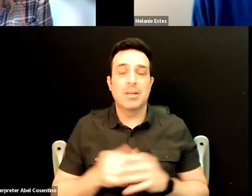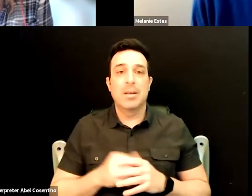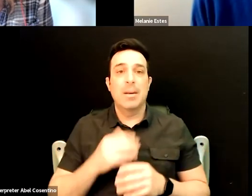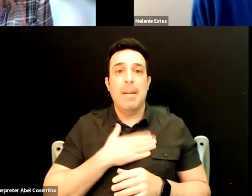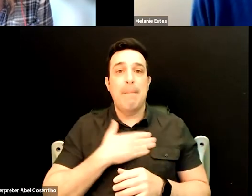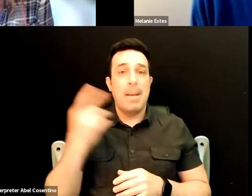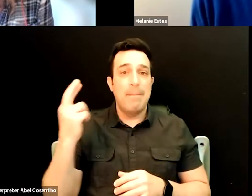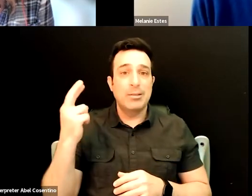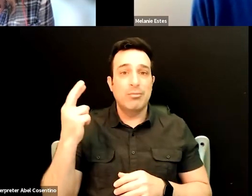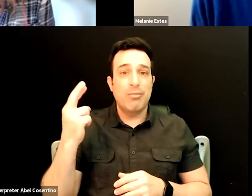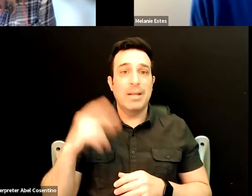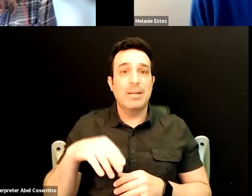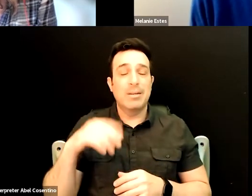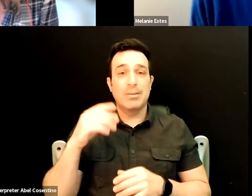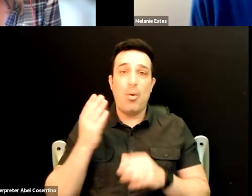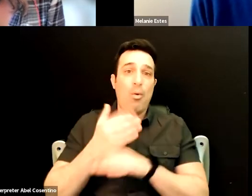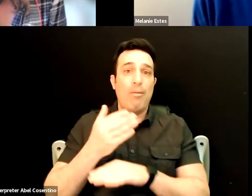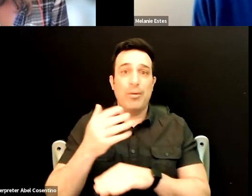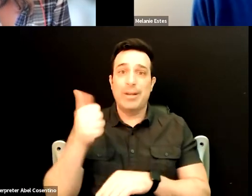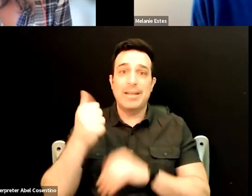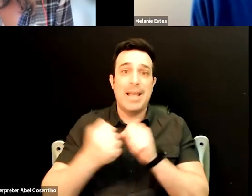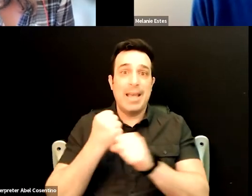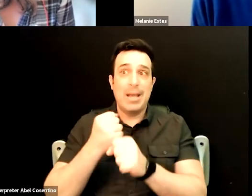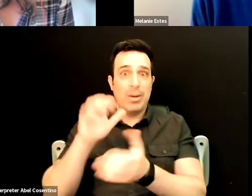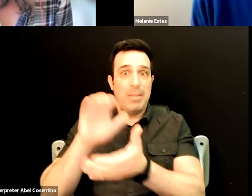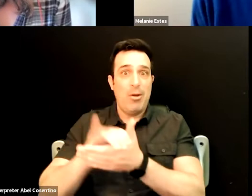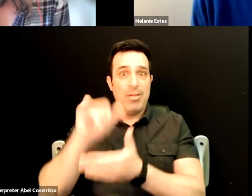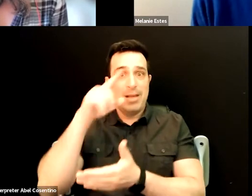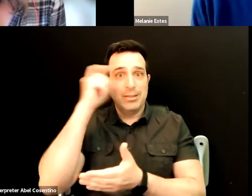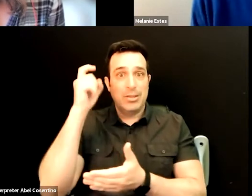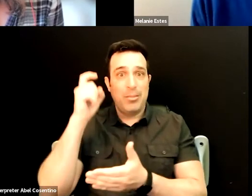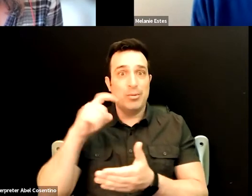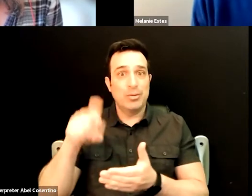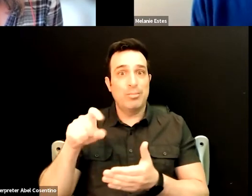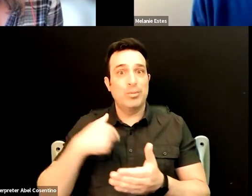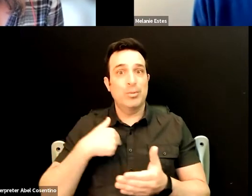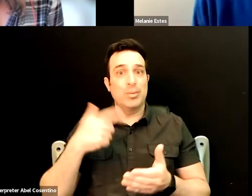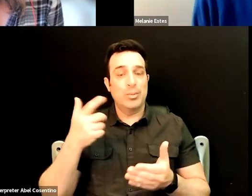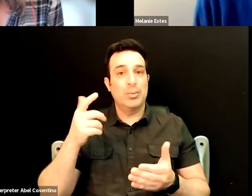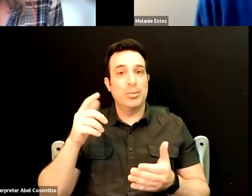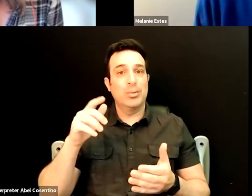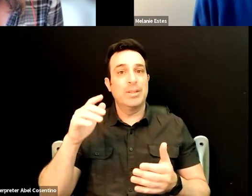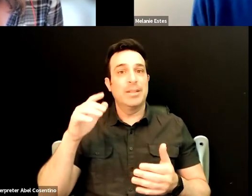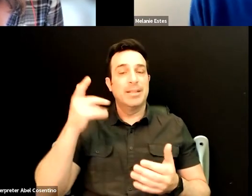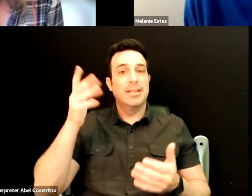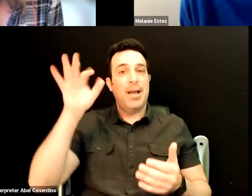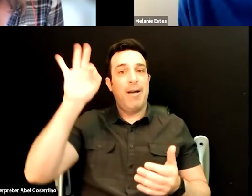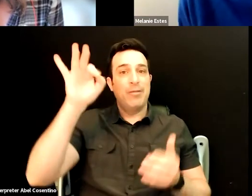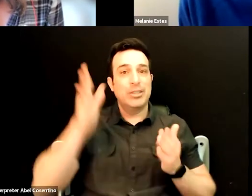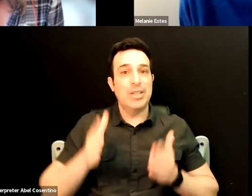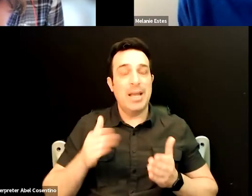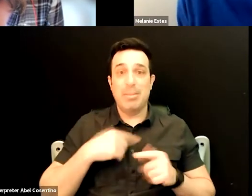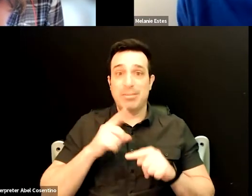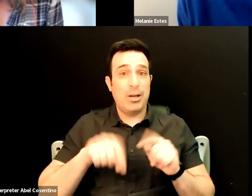My best friends of over a decade were getting married that summer, and I was supposed to officiate, and I couldn't even go to the wedding